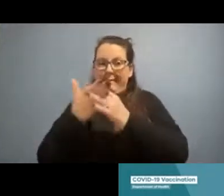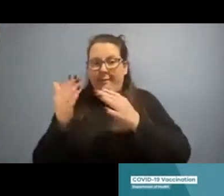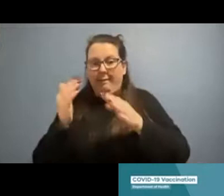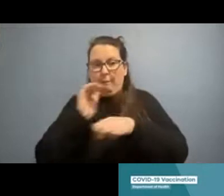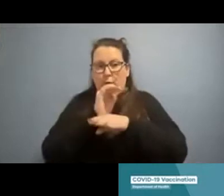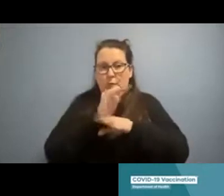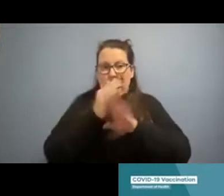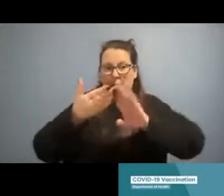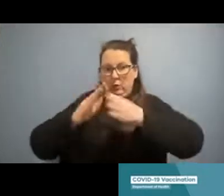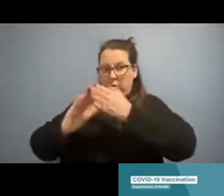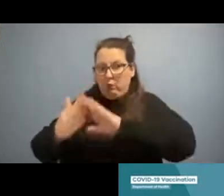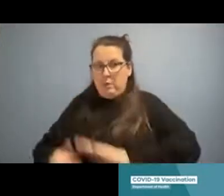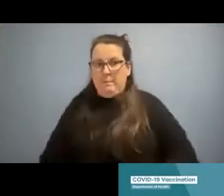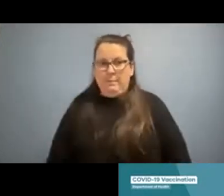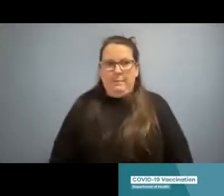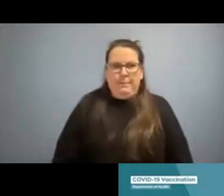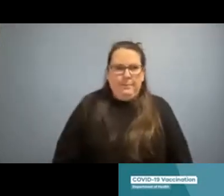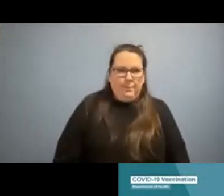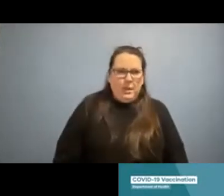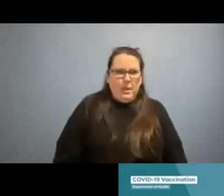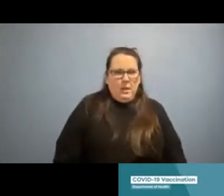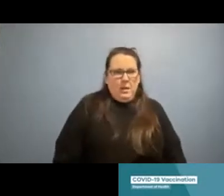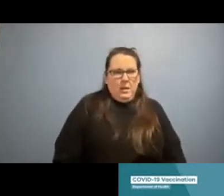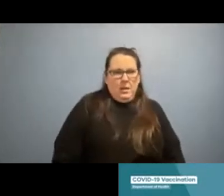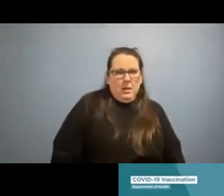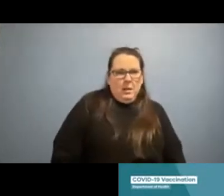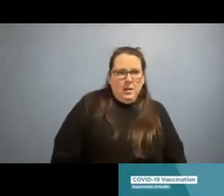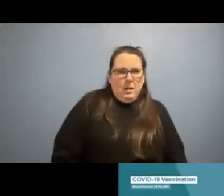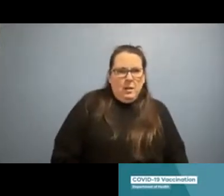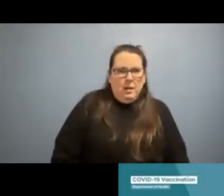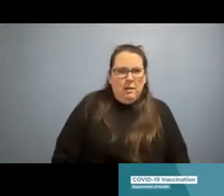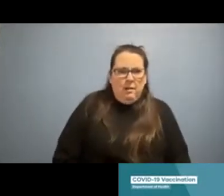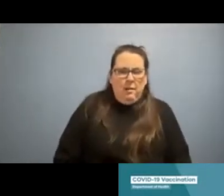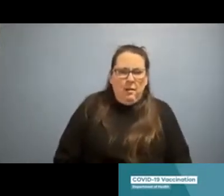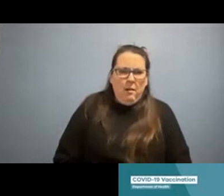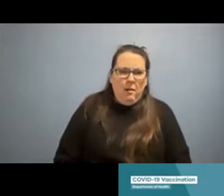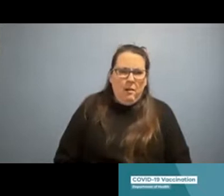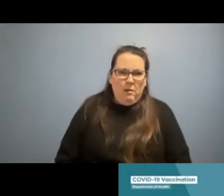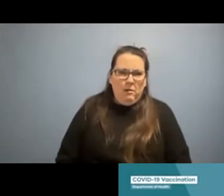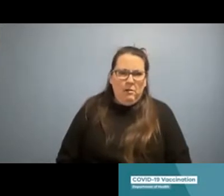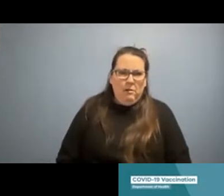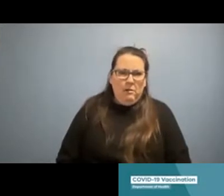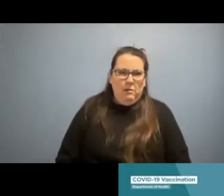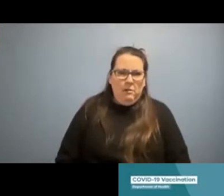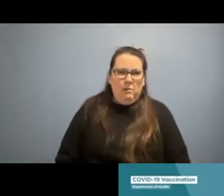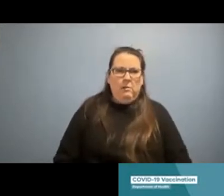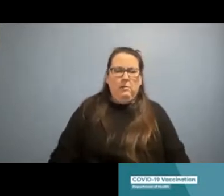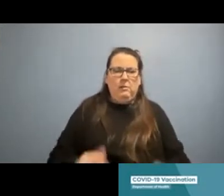Do you want to go first, Mohammed? You've probably got a few. Okay, so we are engaging a lot with VMC